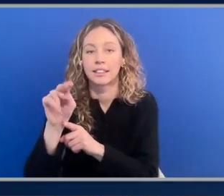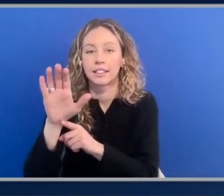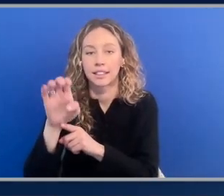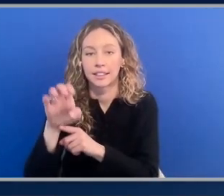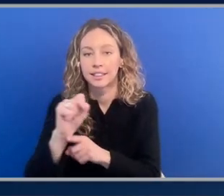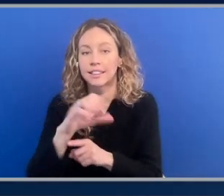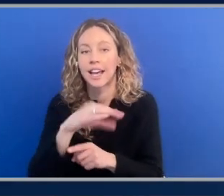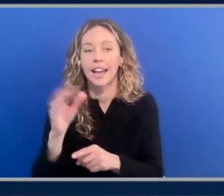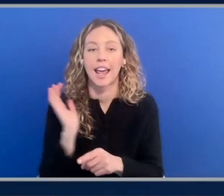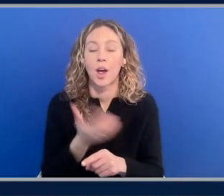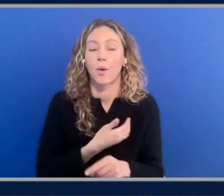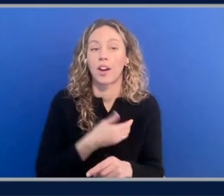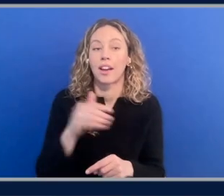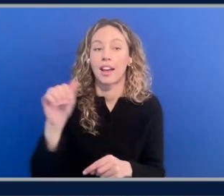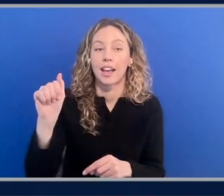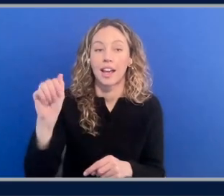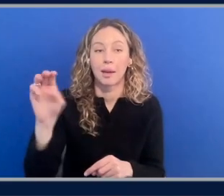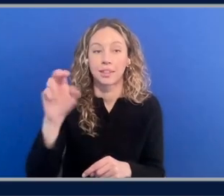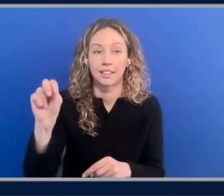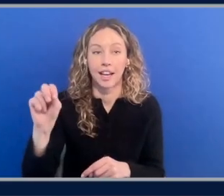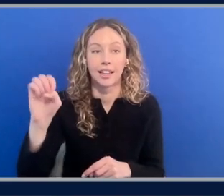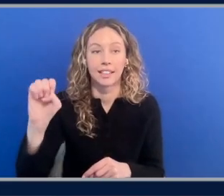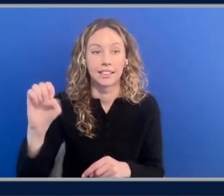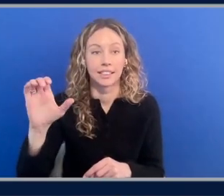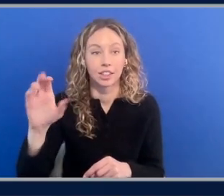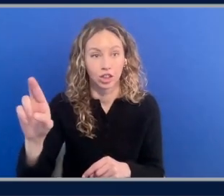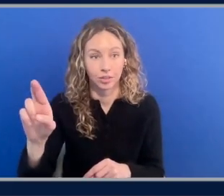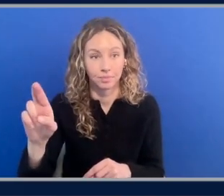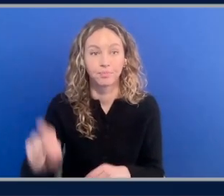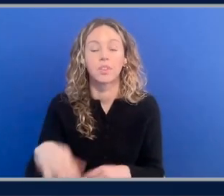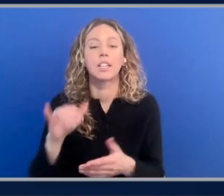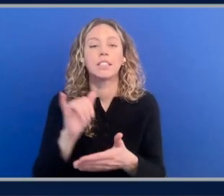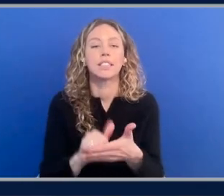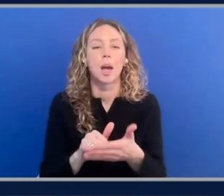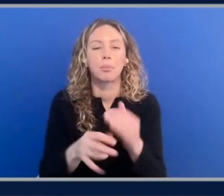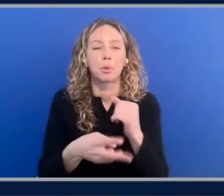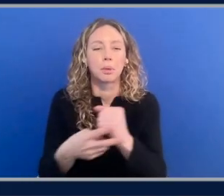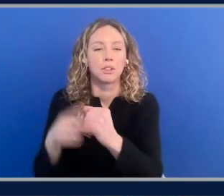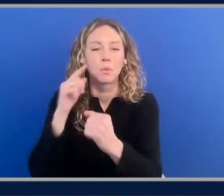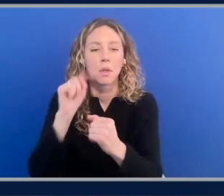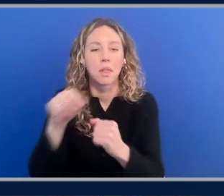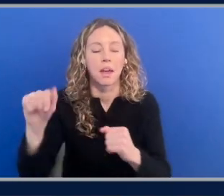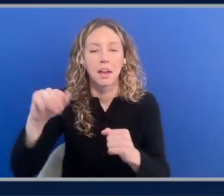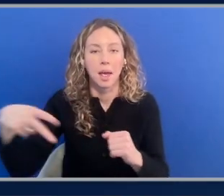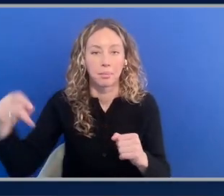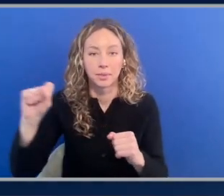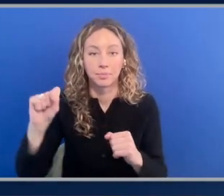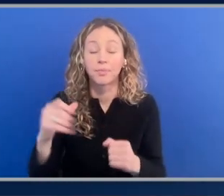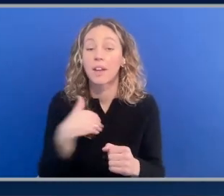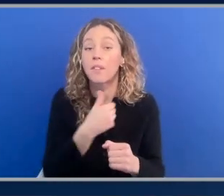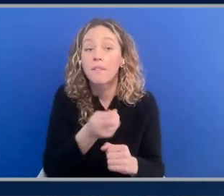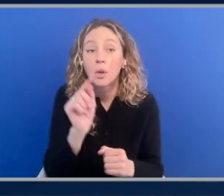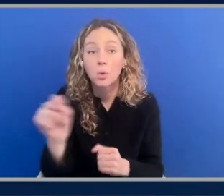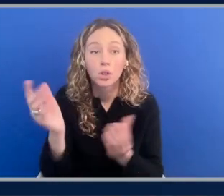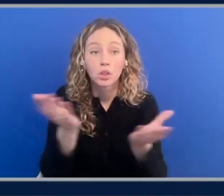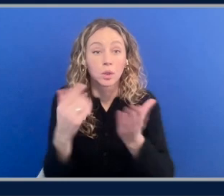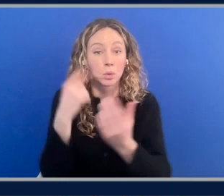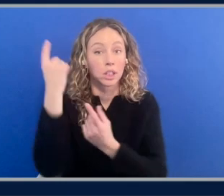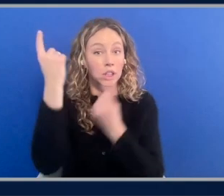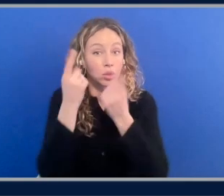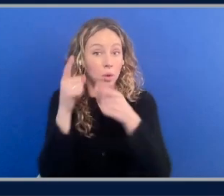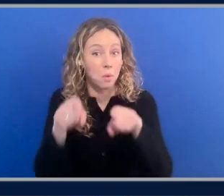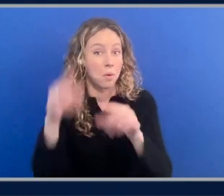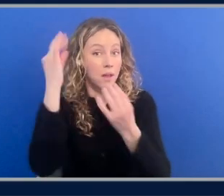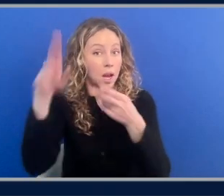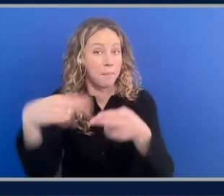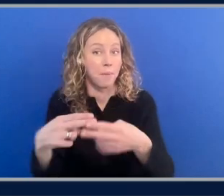known as Amazon ECR. Repositories for the application. Okay, so we have a couple services we're considering while we're thinking about the response options